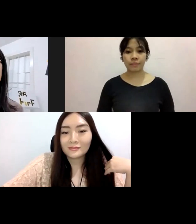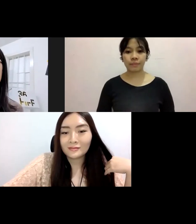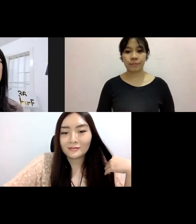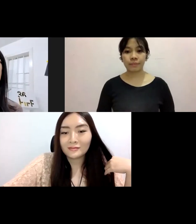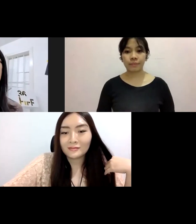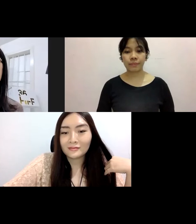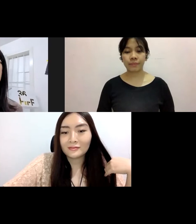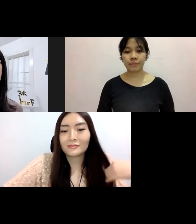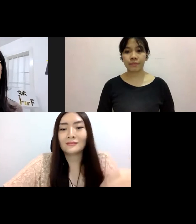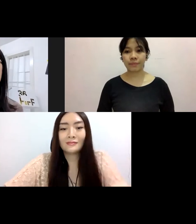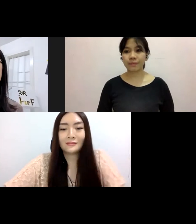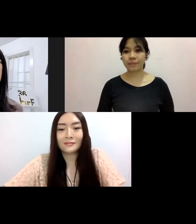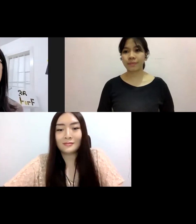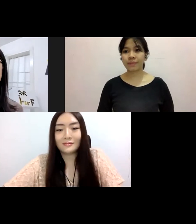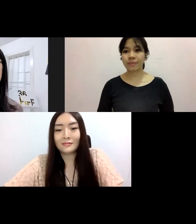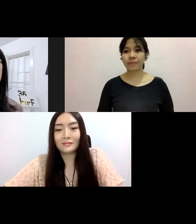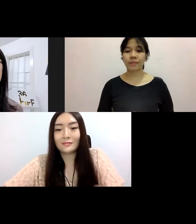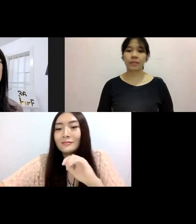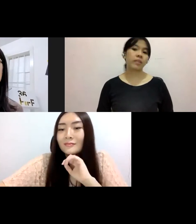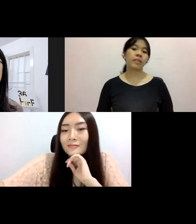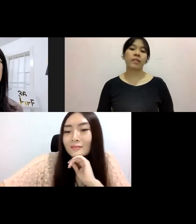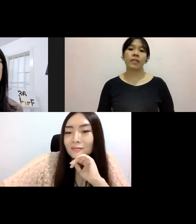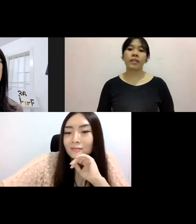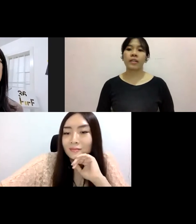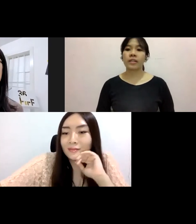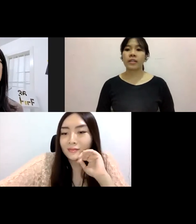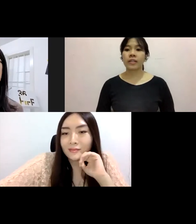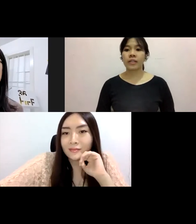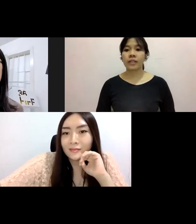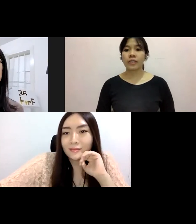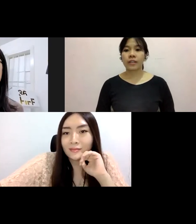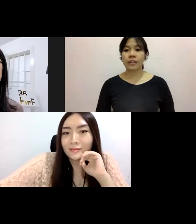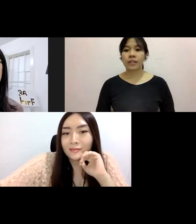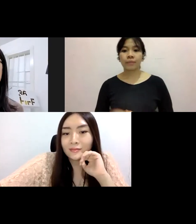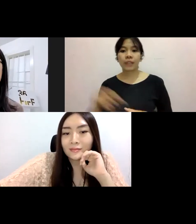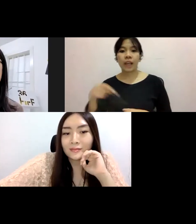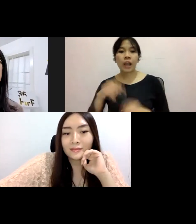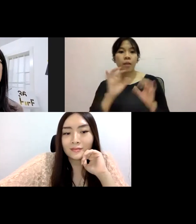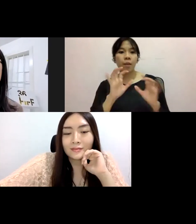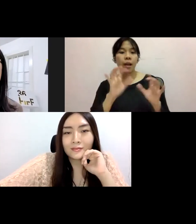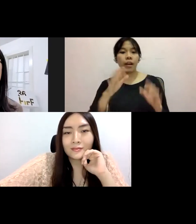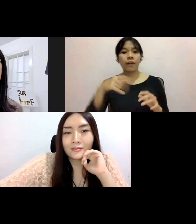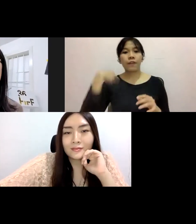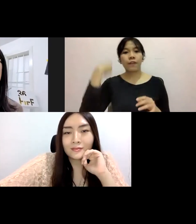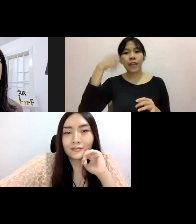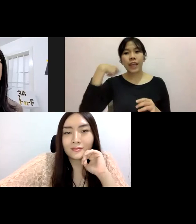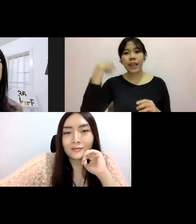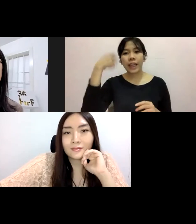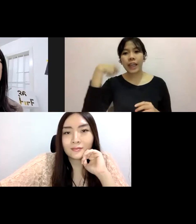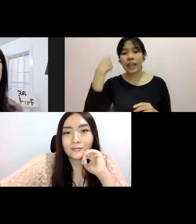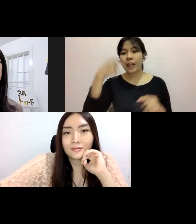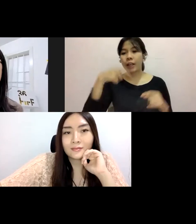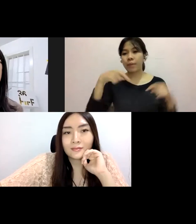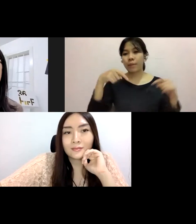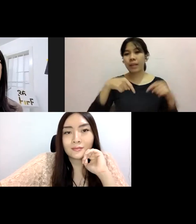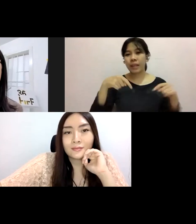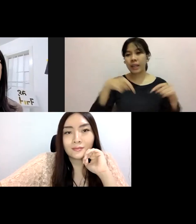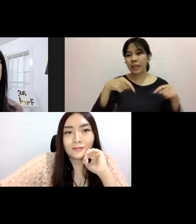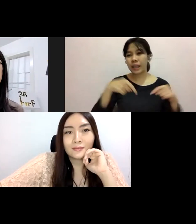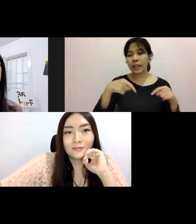Out, how maybe the story behind the movie, and which is now screened globally during the Festival for